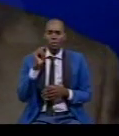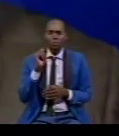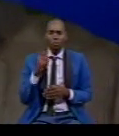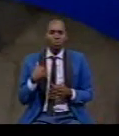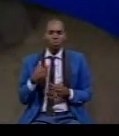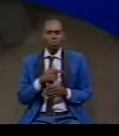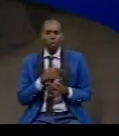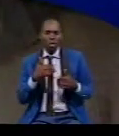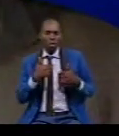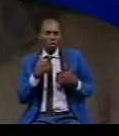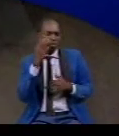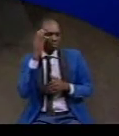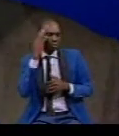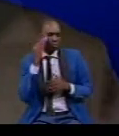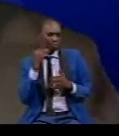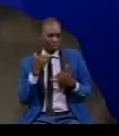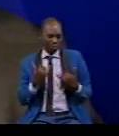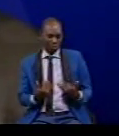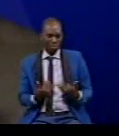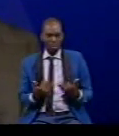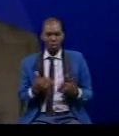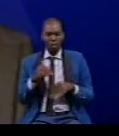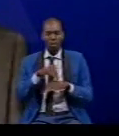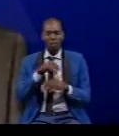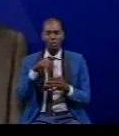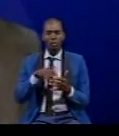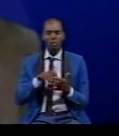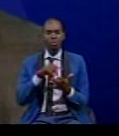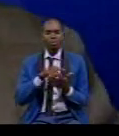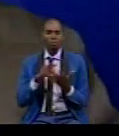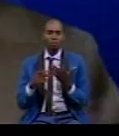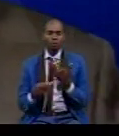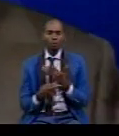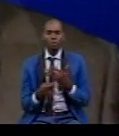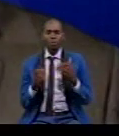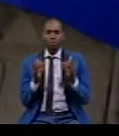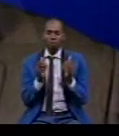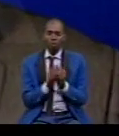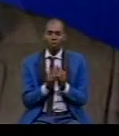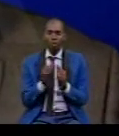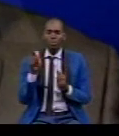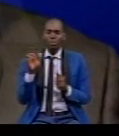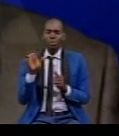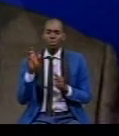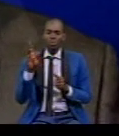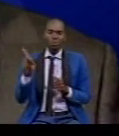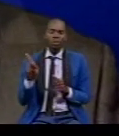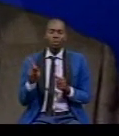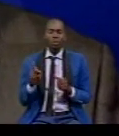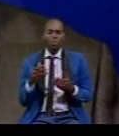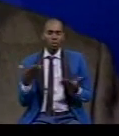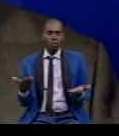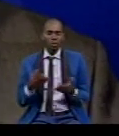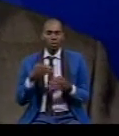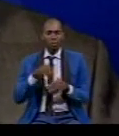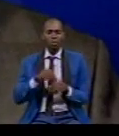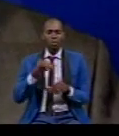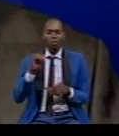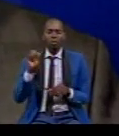you slapping that man. You don't understand. I was defending myself. I